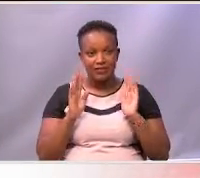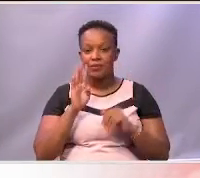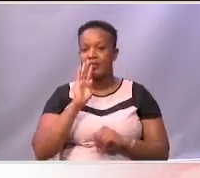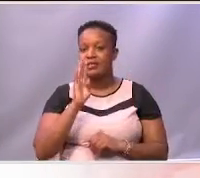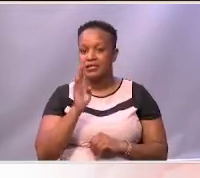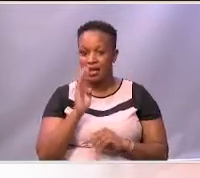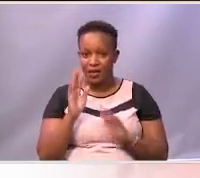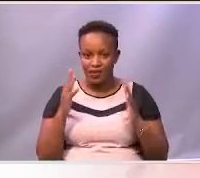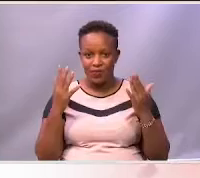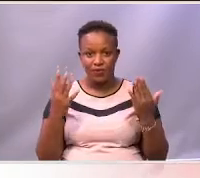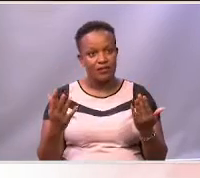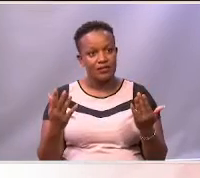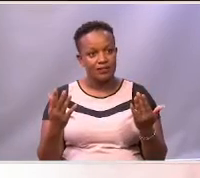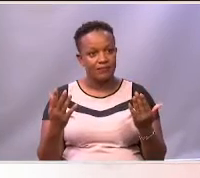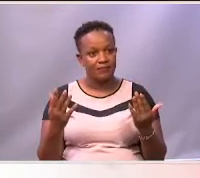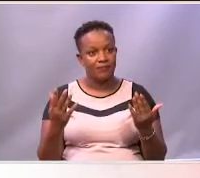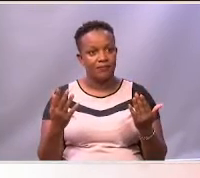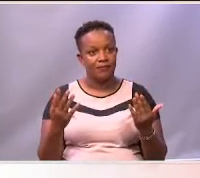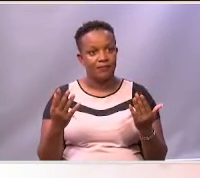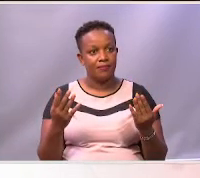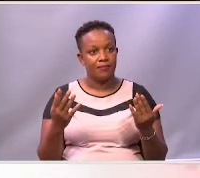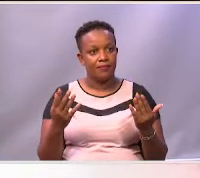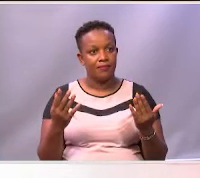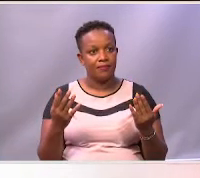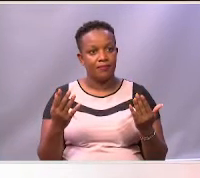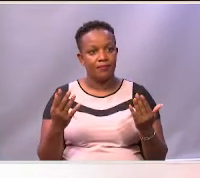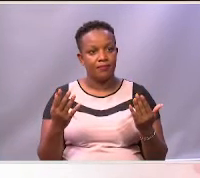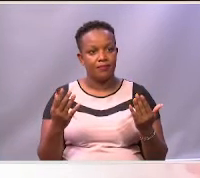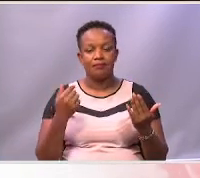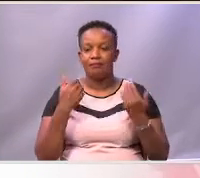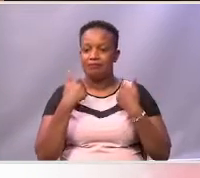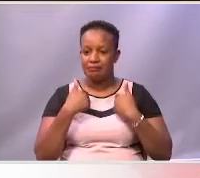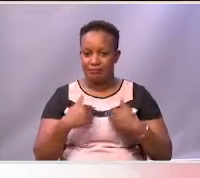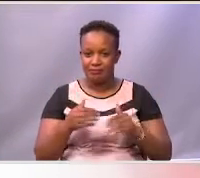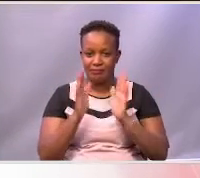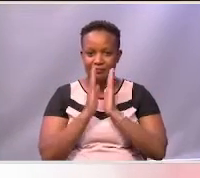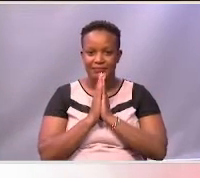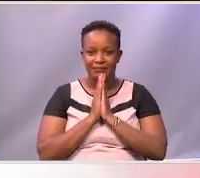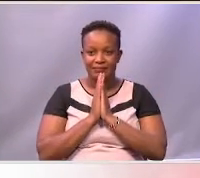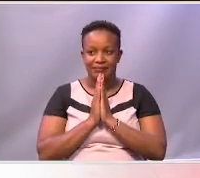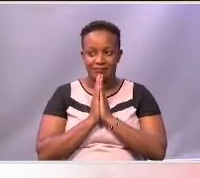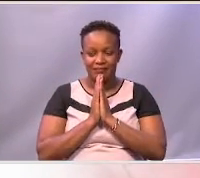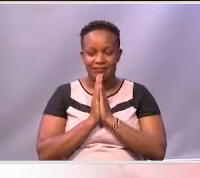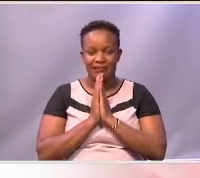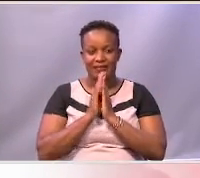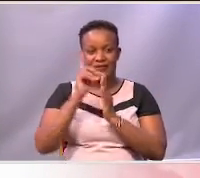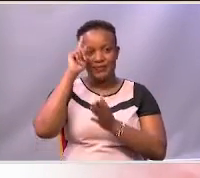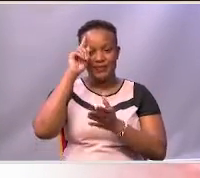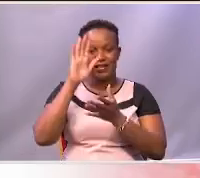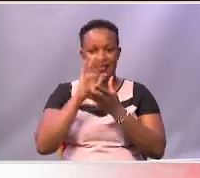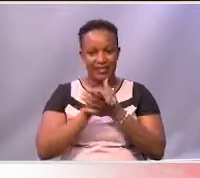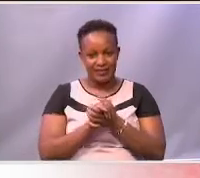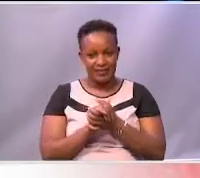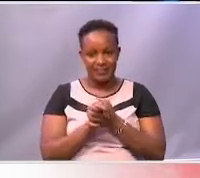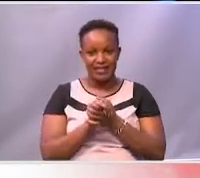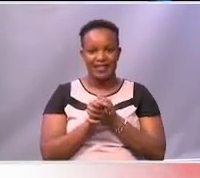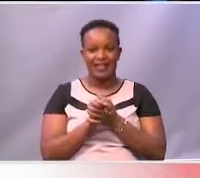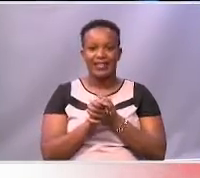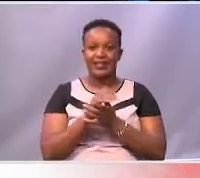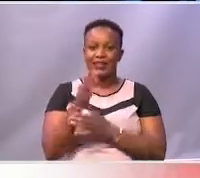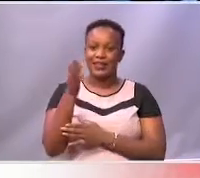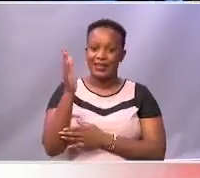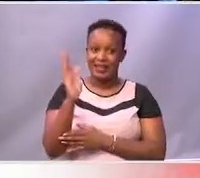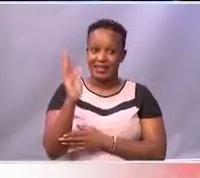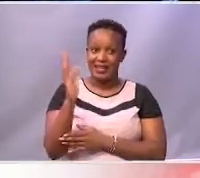saying that I am prayerful. I believe in giving to God.